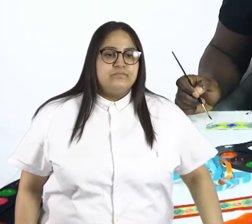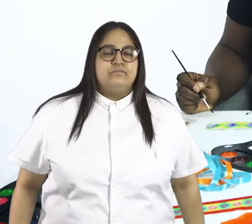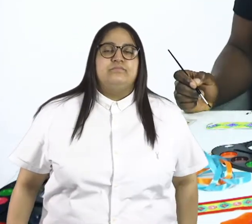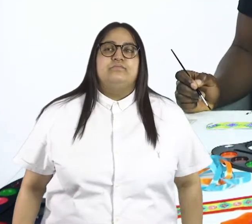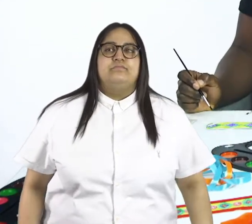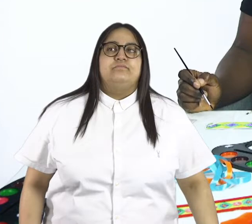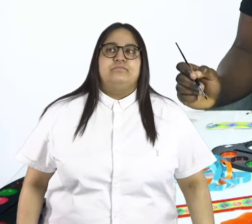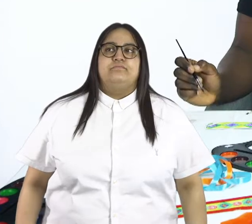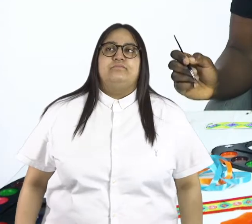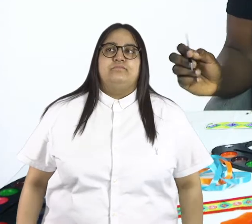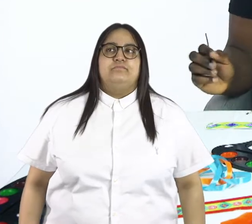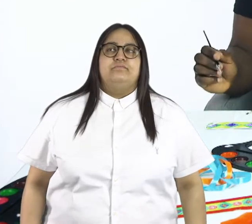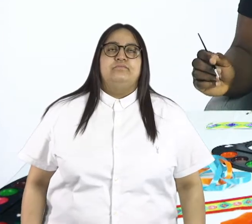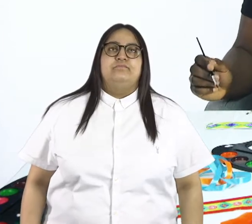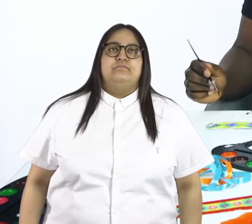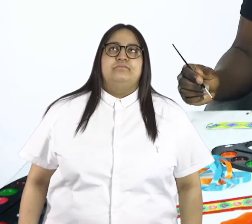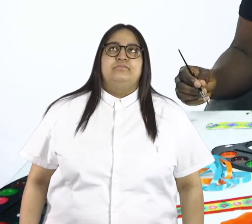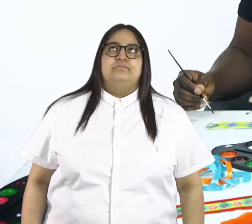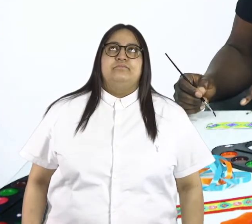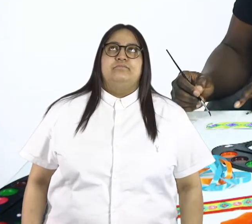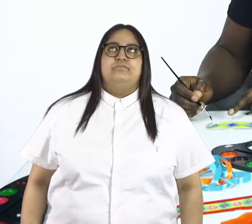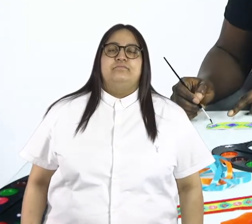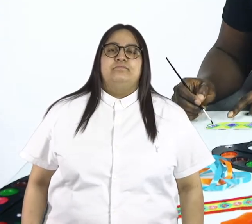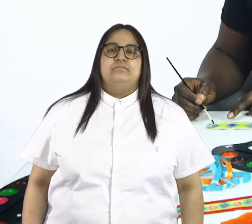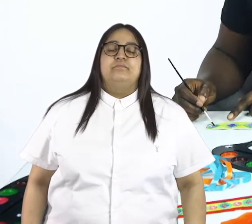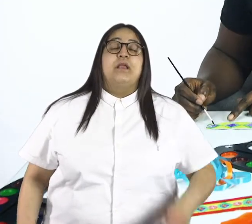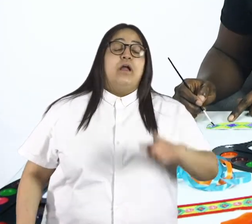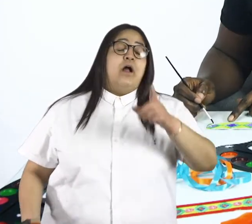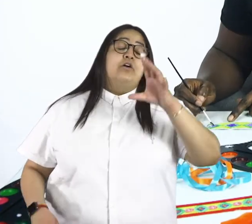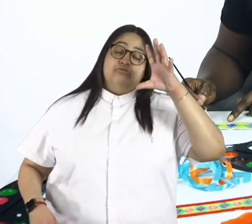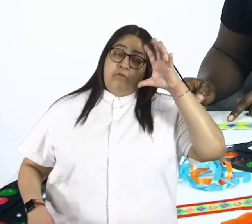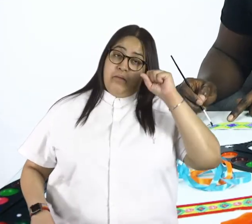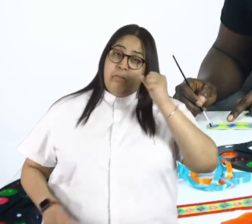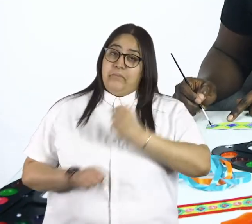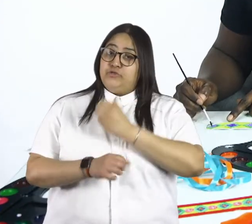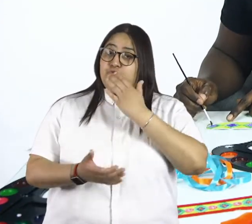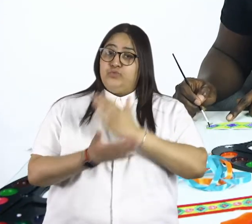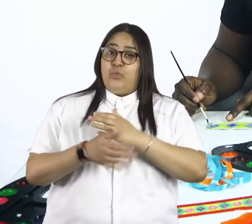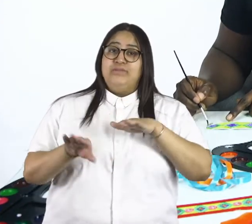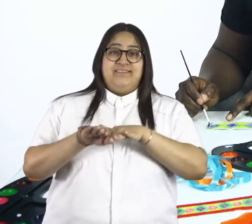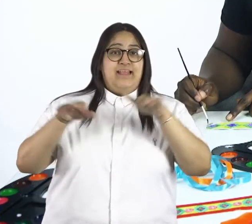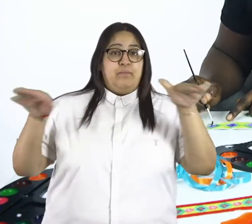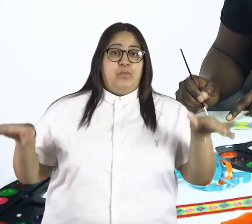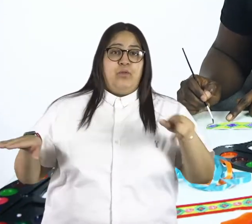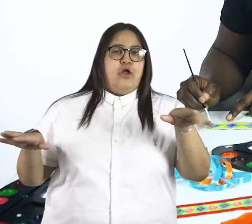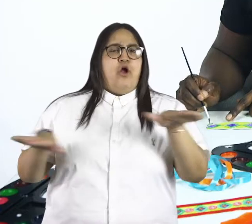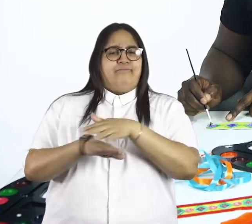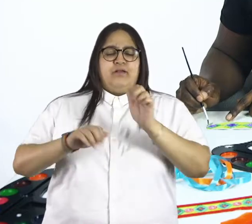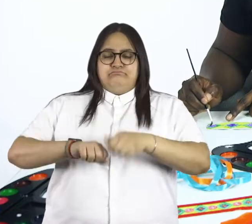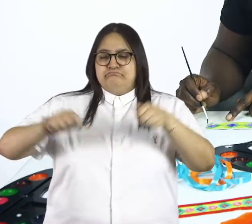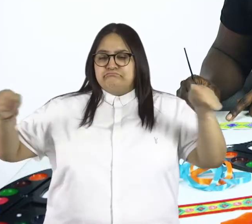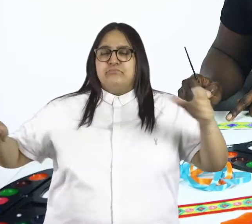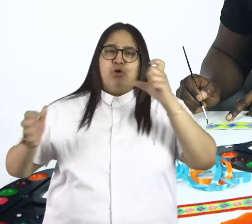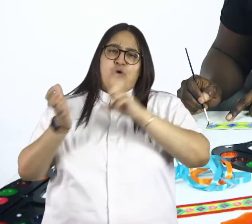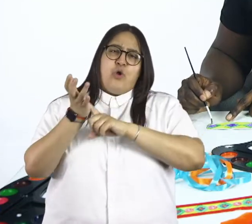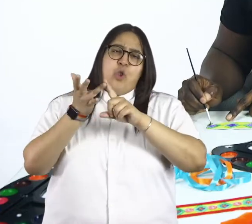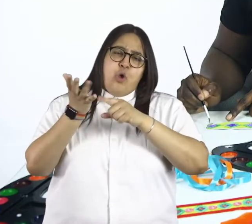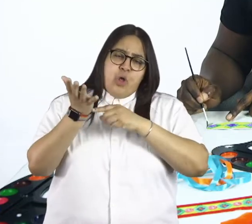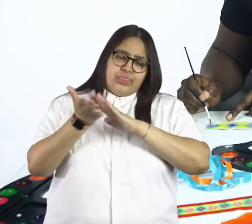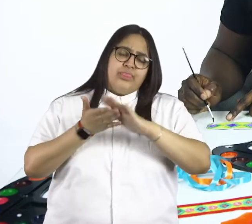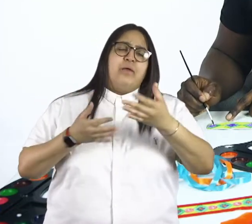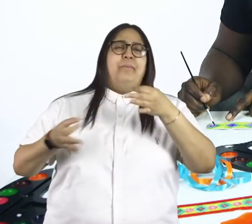Also remember to cover up your tables so you don't get your surfaces messy. You can use, you can buy like plastic